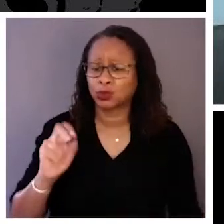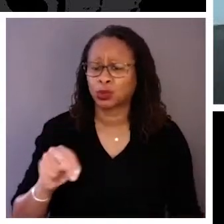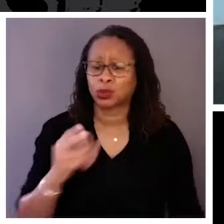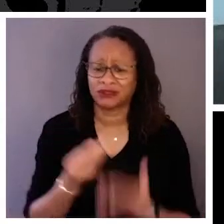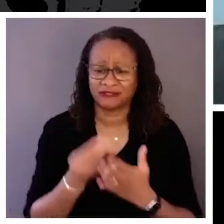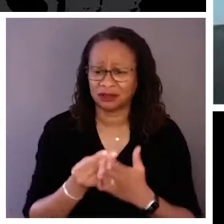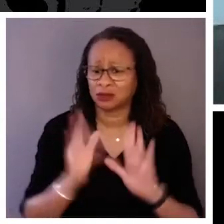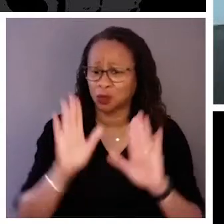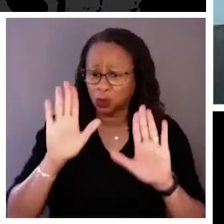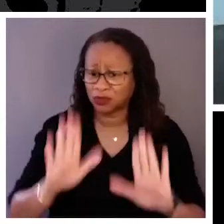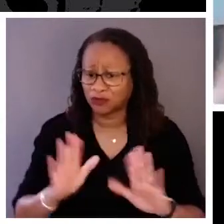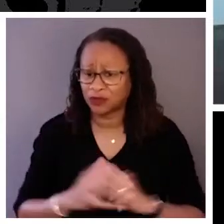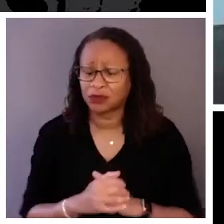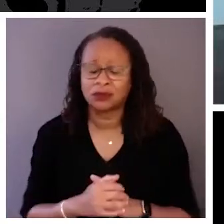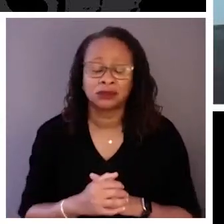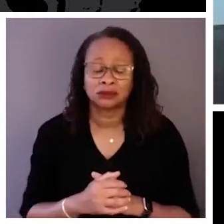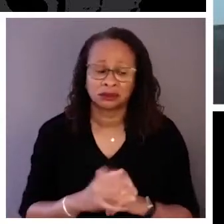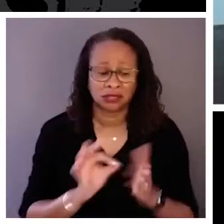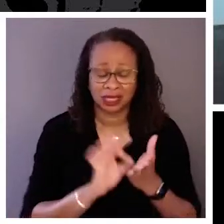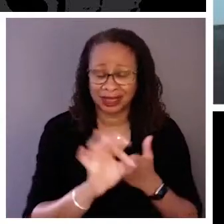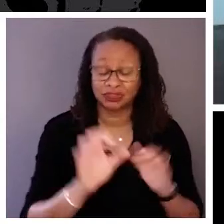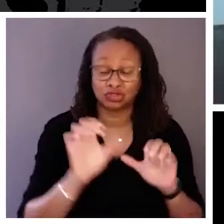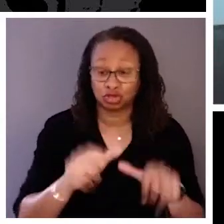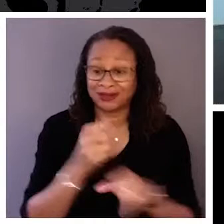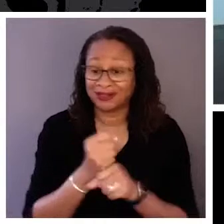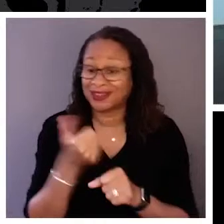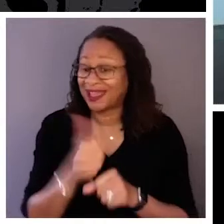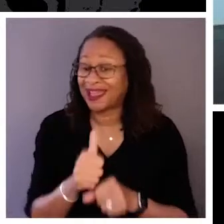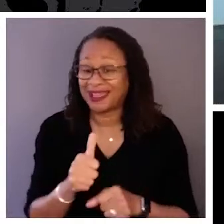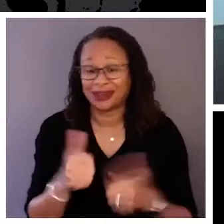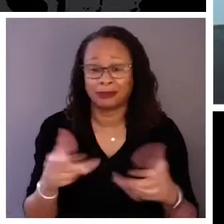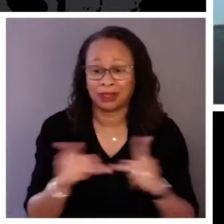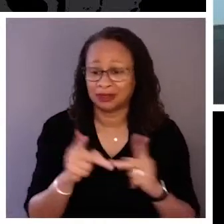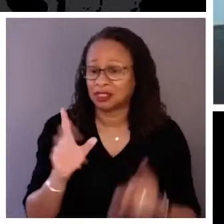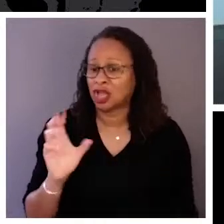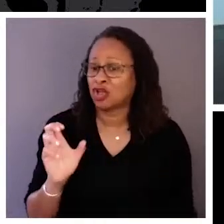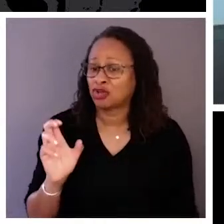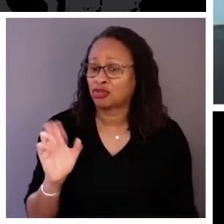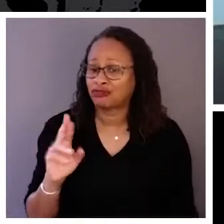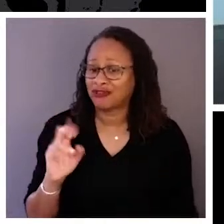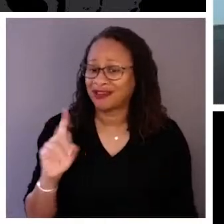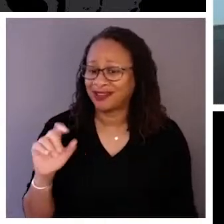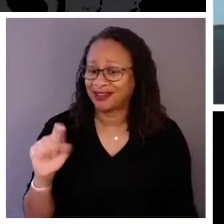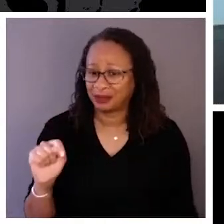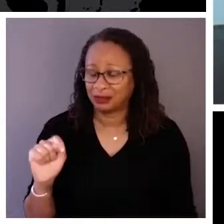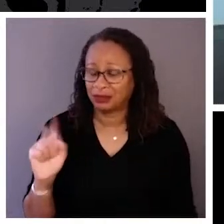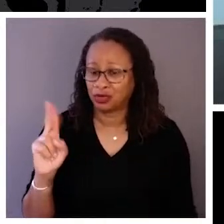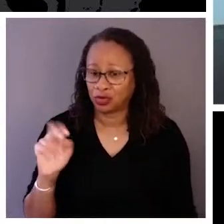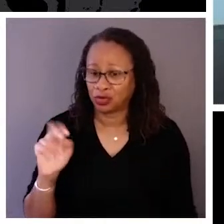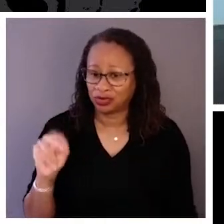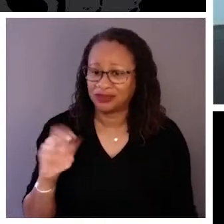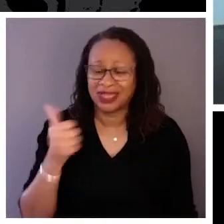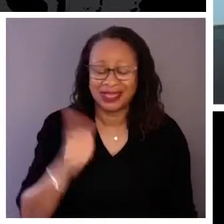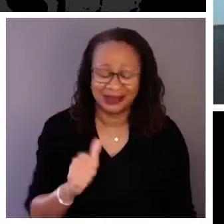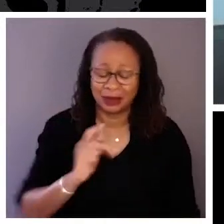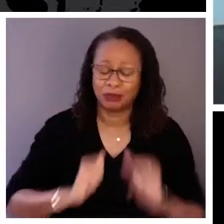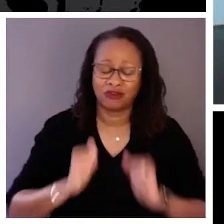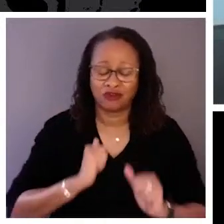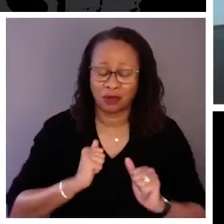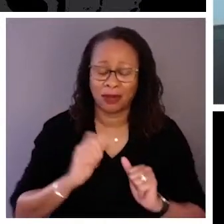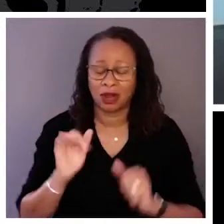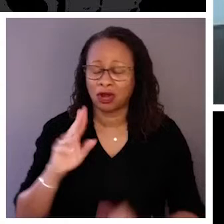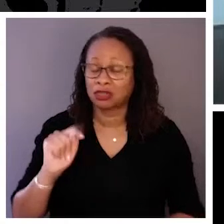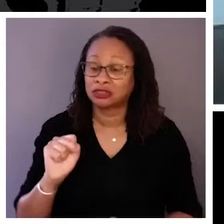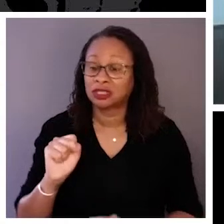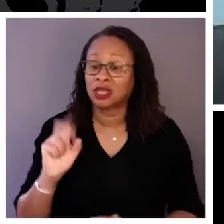accounts. They're terrific accounts, and you can get them at the credit unions of any of the performing arts unions. They'll help you